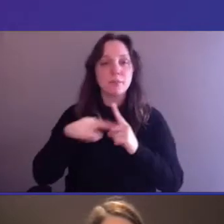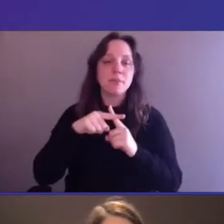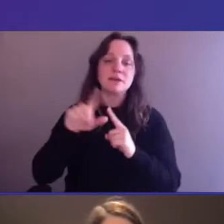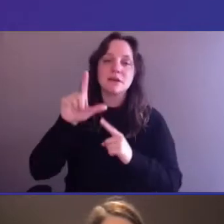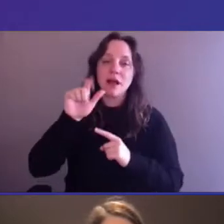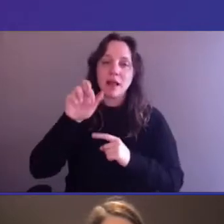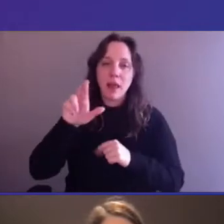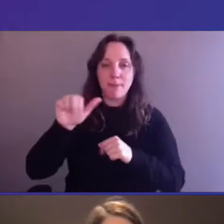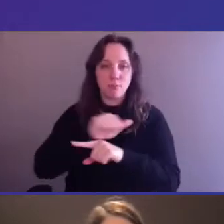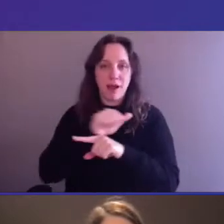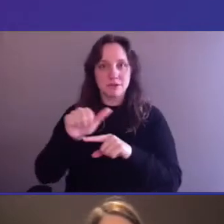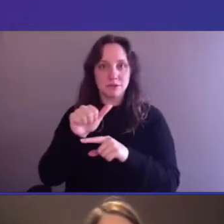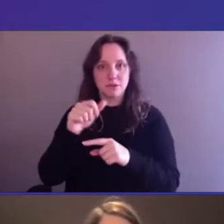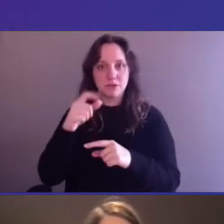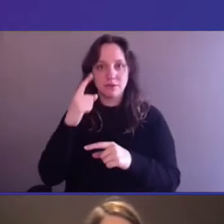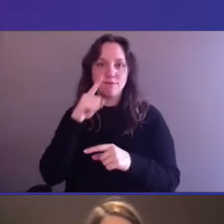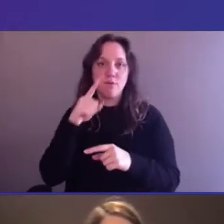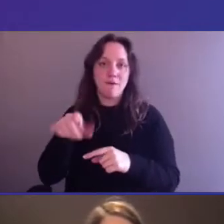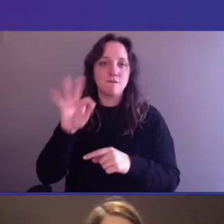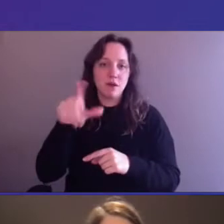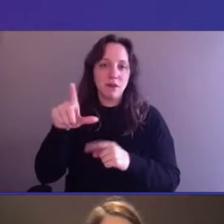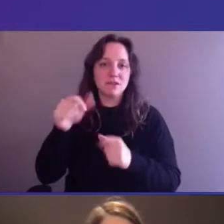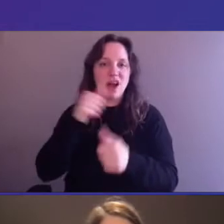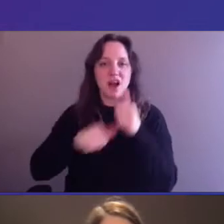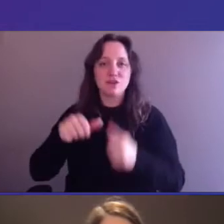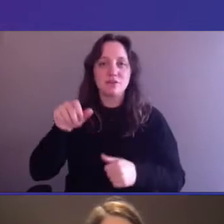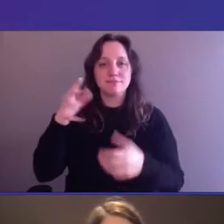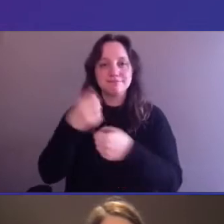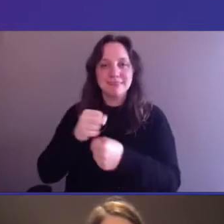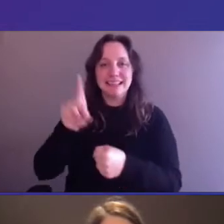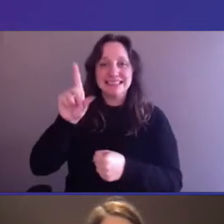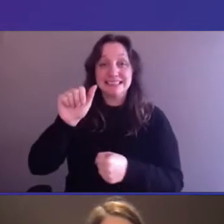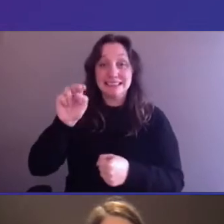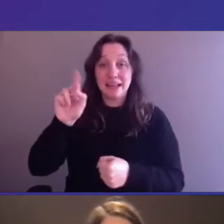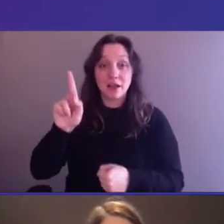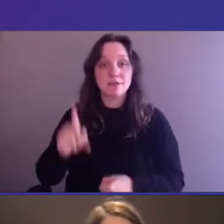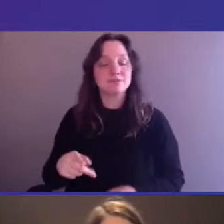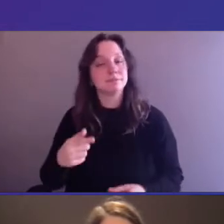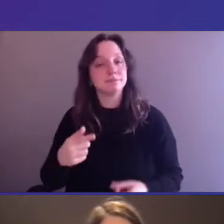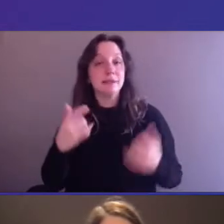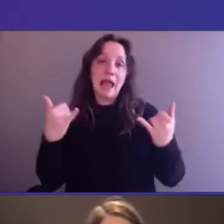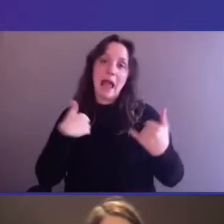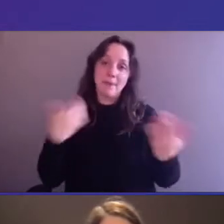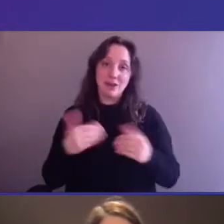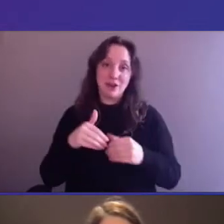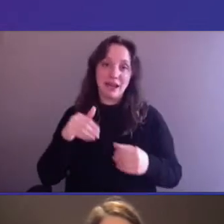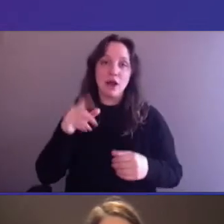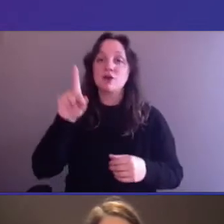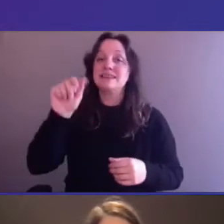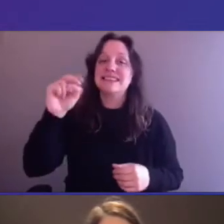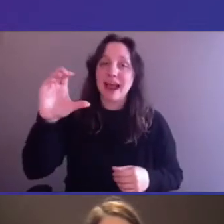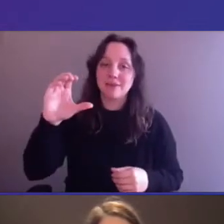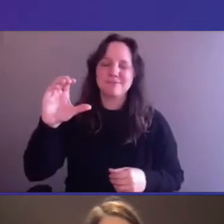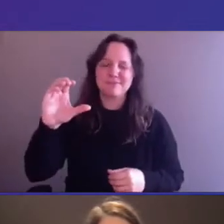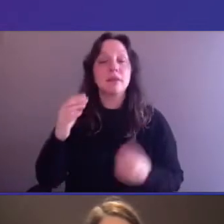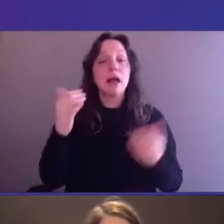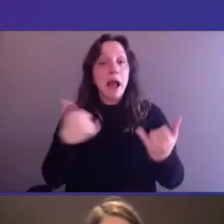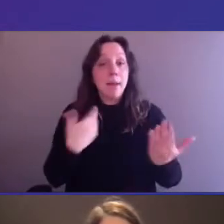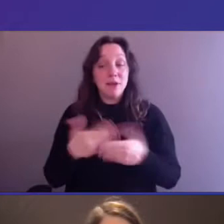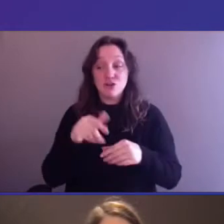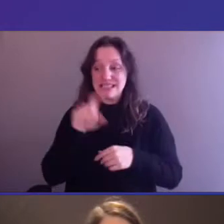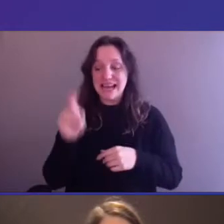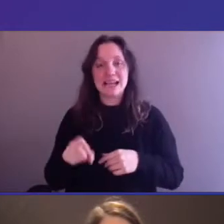DANC. And then because I spend a lot of time in Texas, I'm also focusing on reproductive justice in